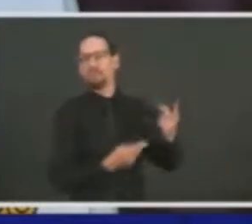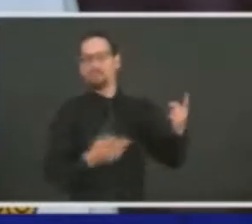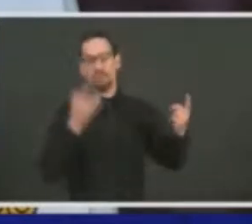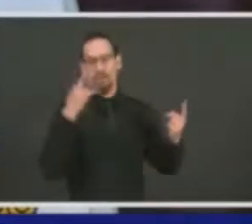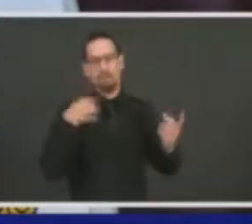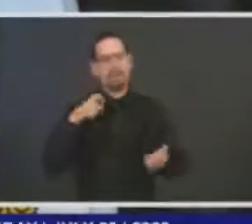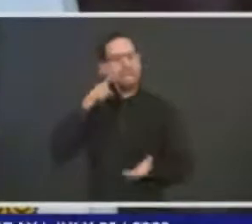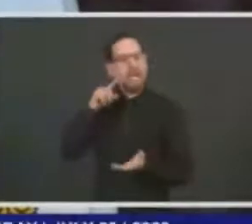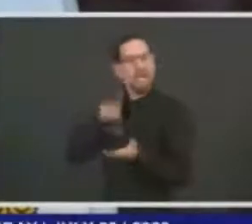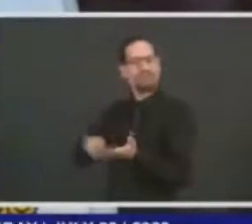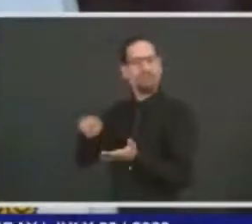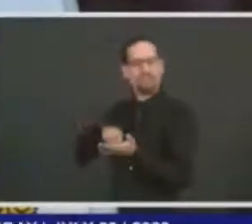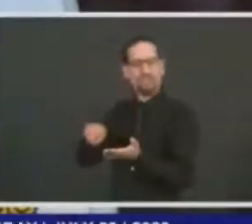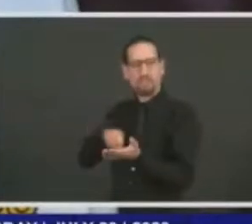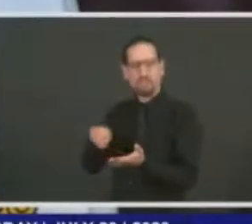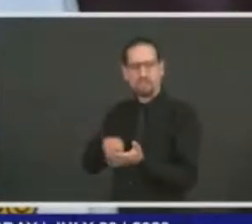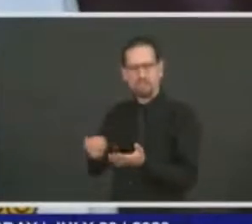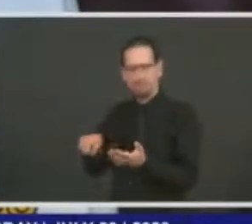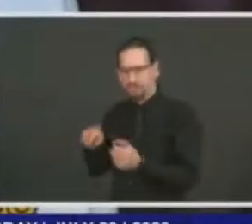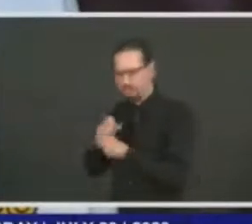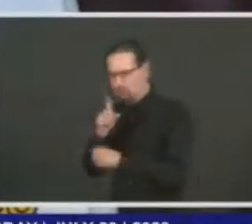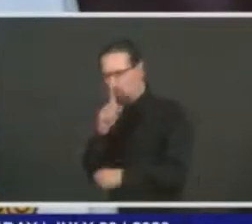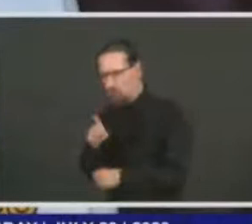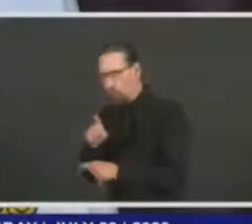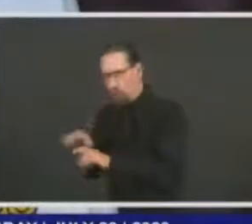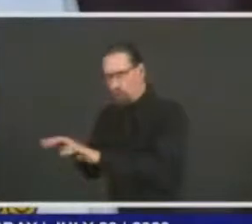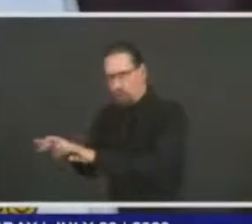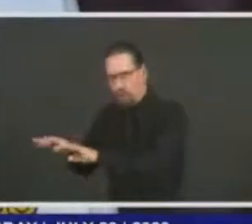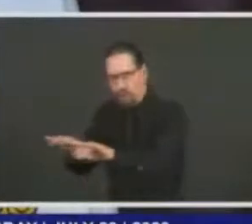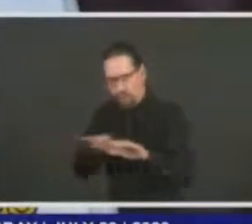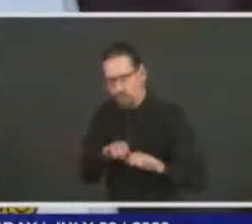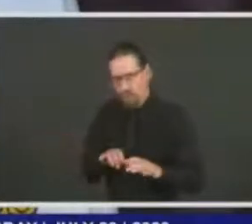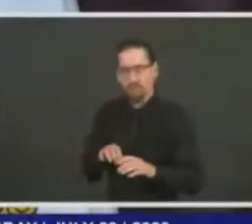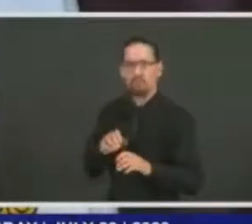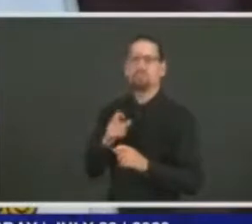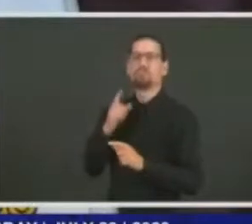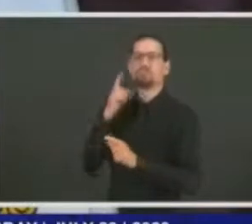I'd like to continue that to make sure that we are